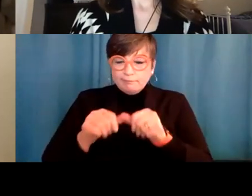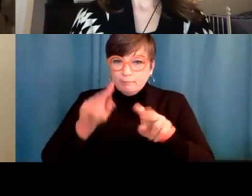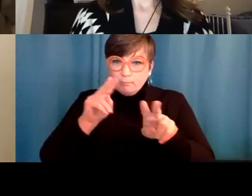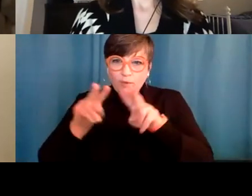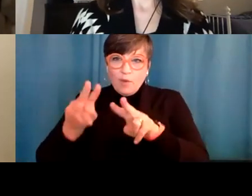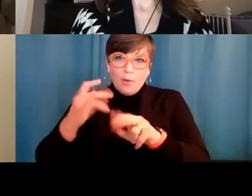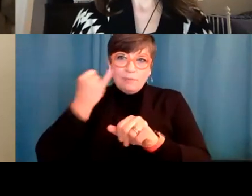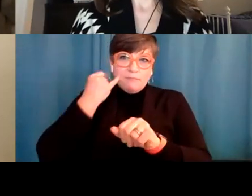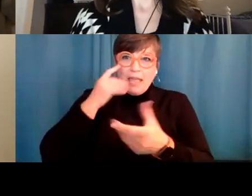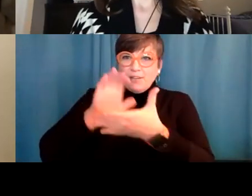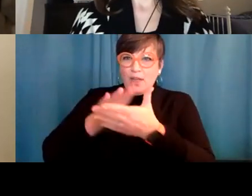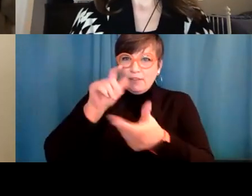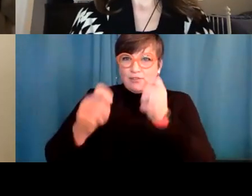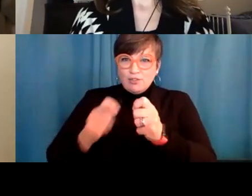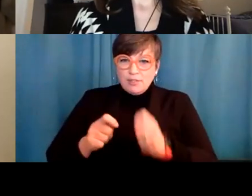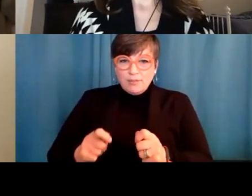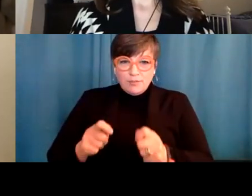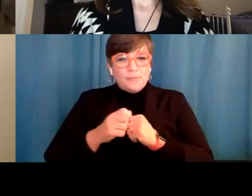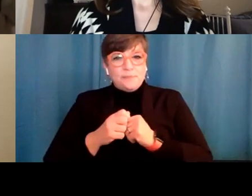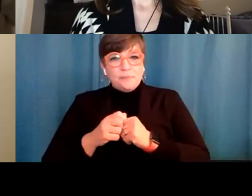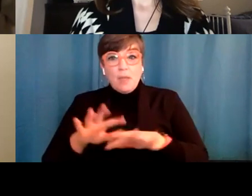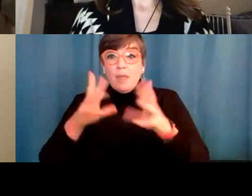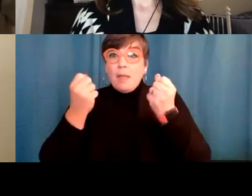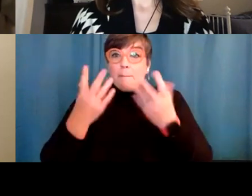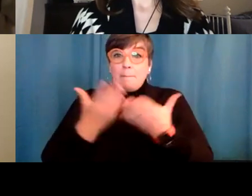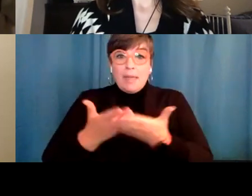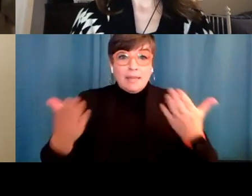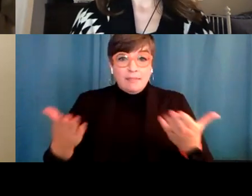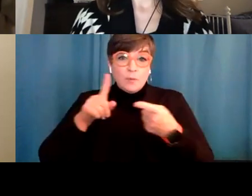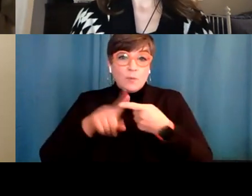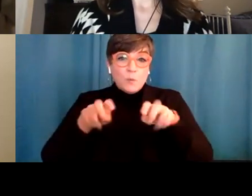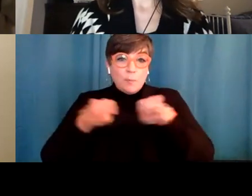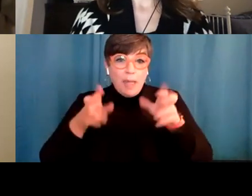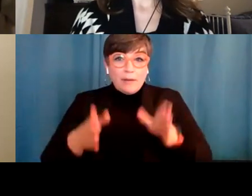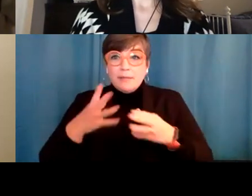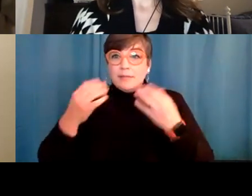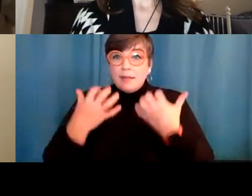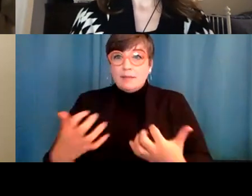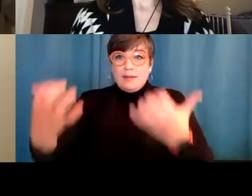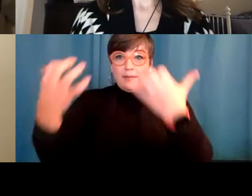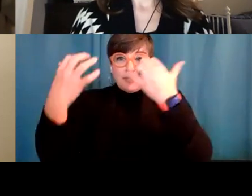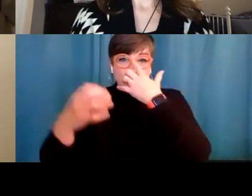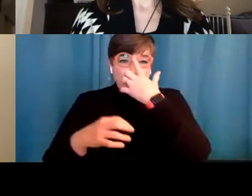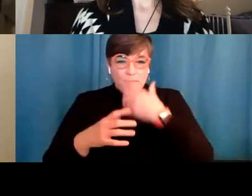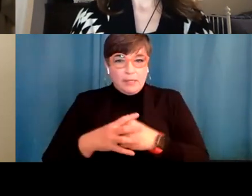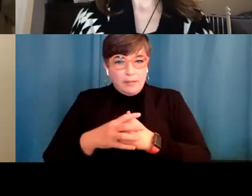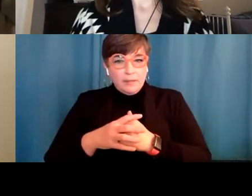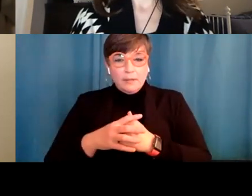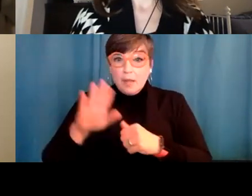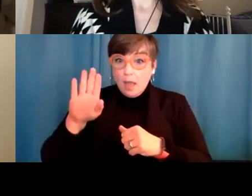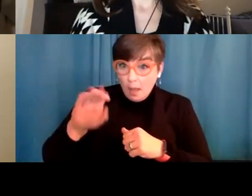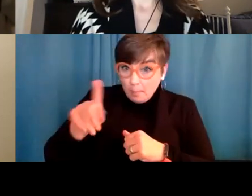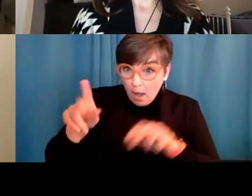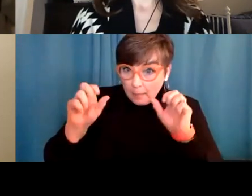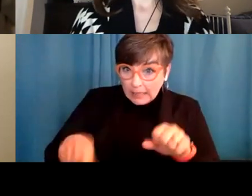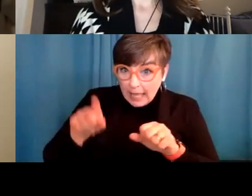Again, just many, many thanks to the panelists as well as to the audience from me. Bob, are you able to